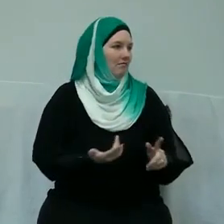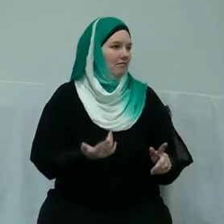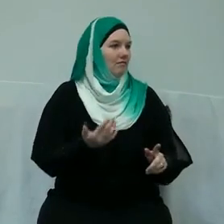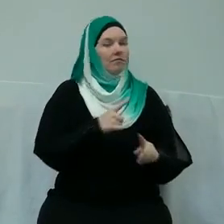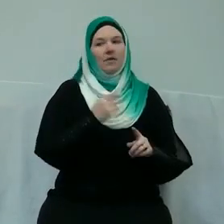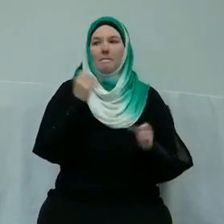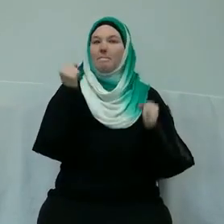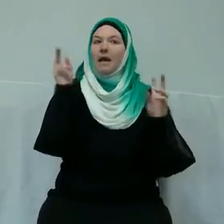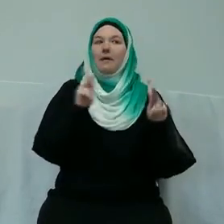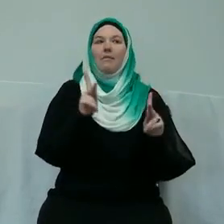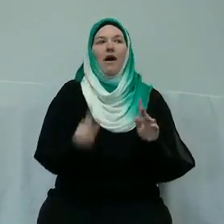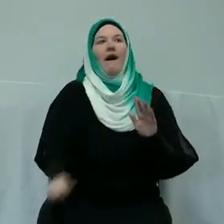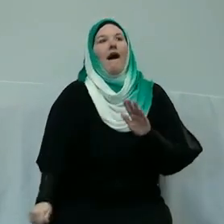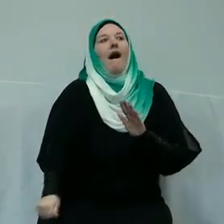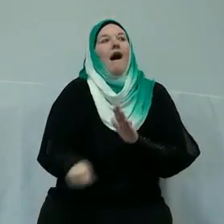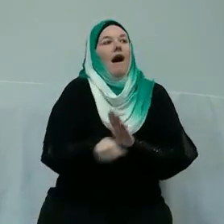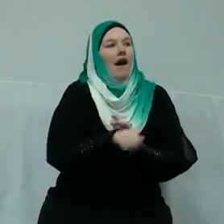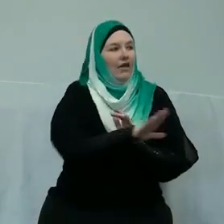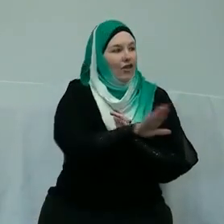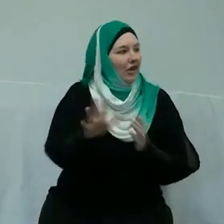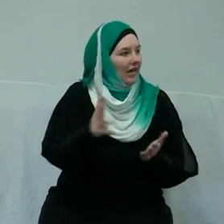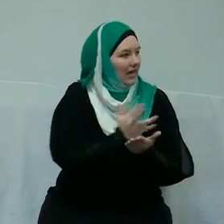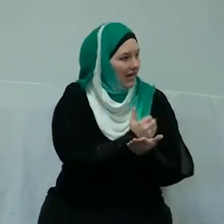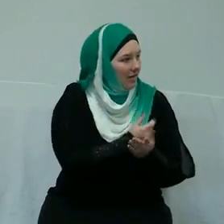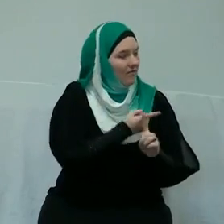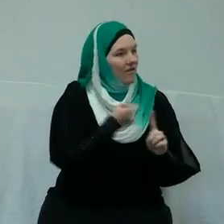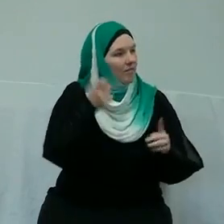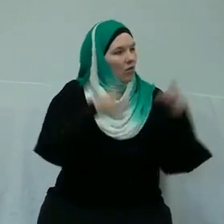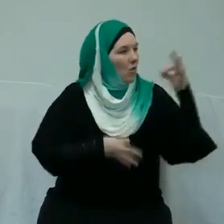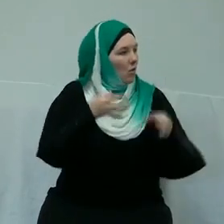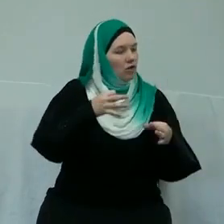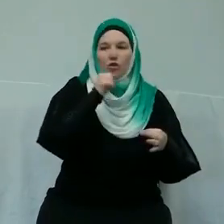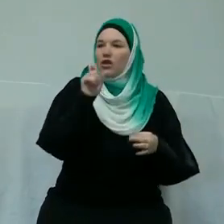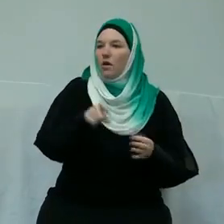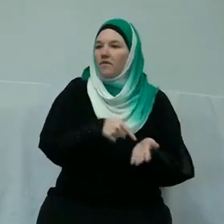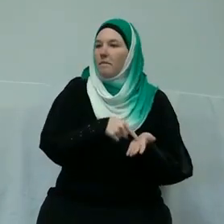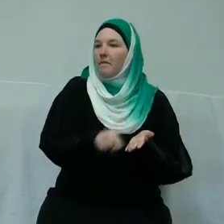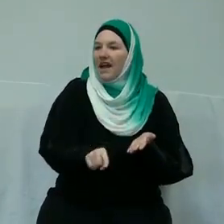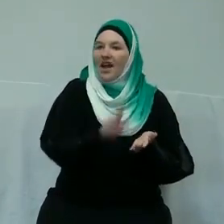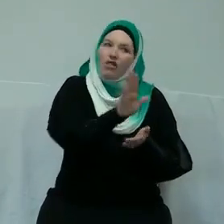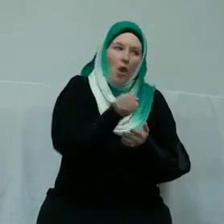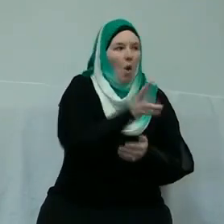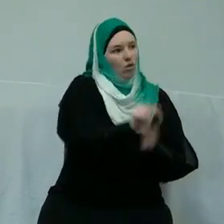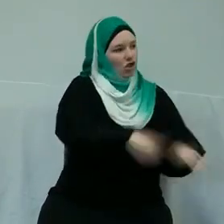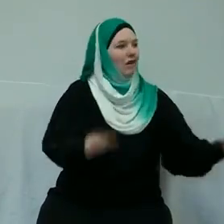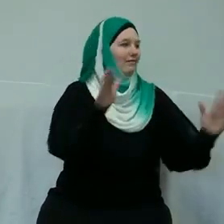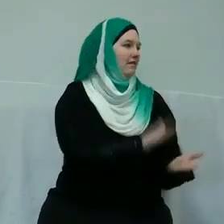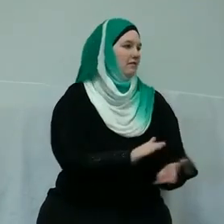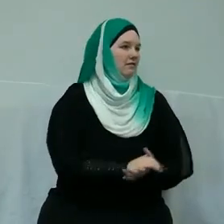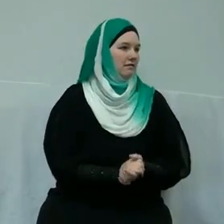people hide their income from the court so that they pay their children less.